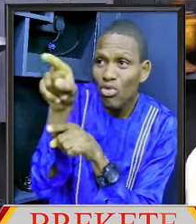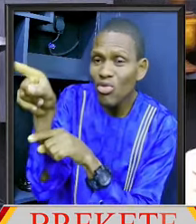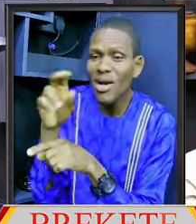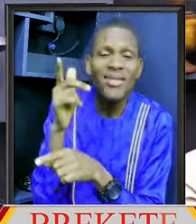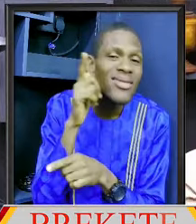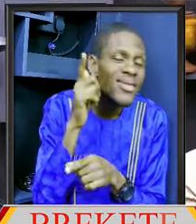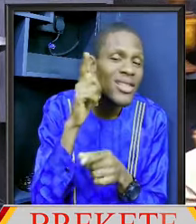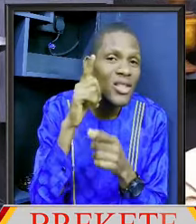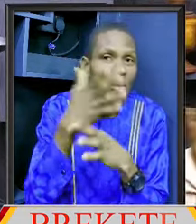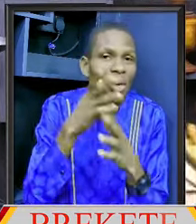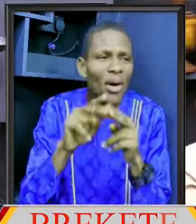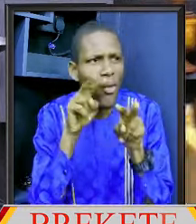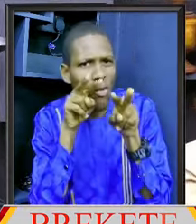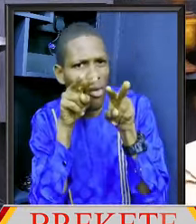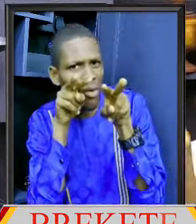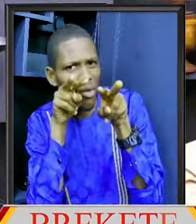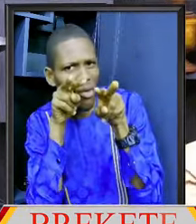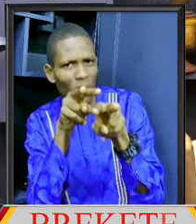watch.